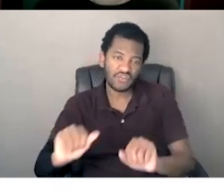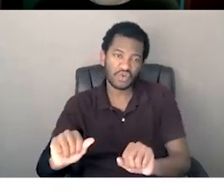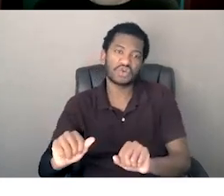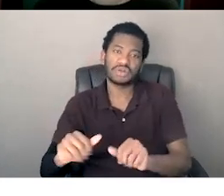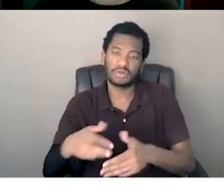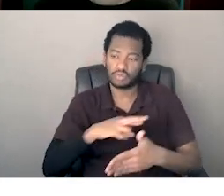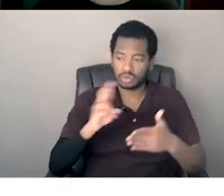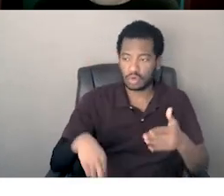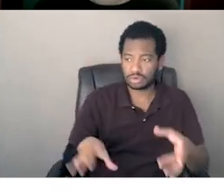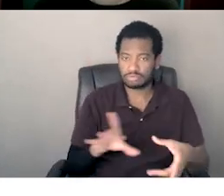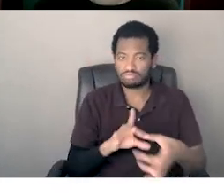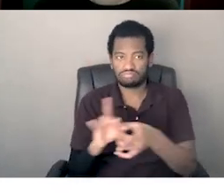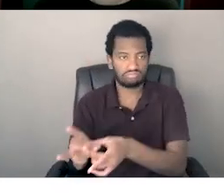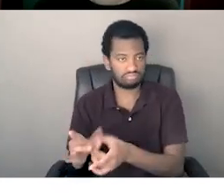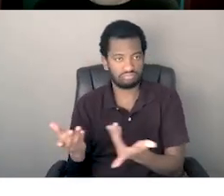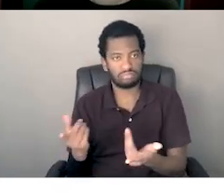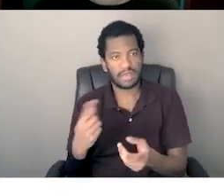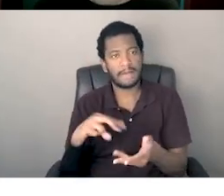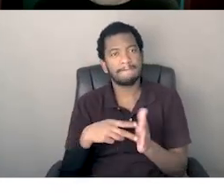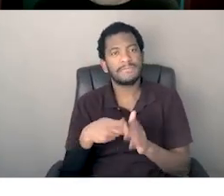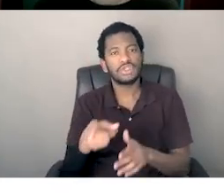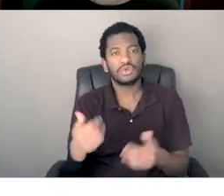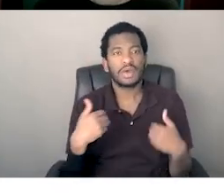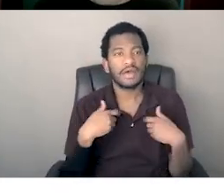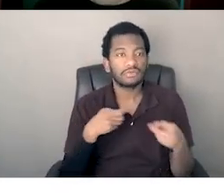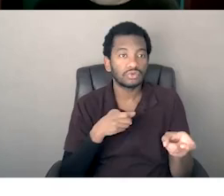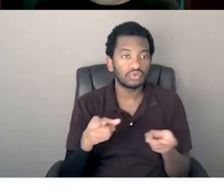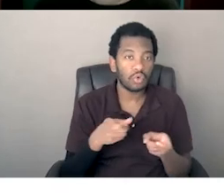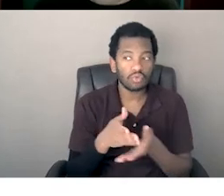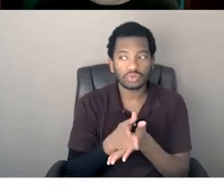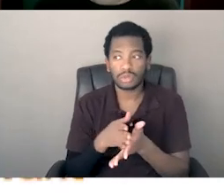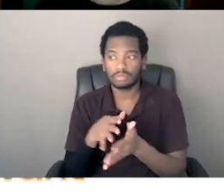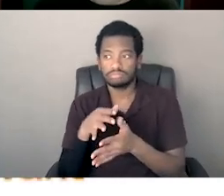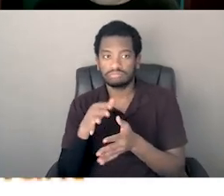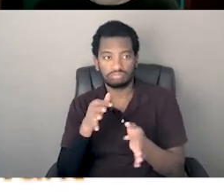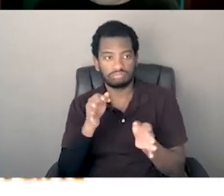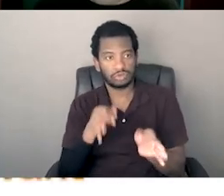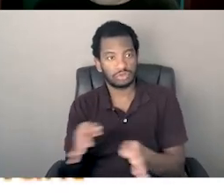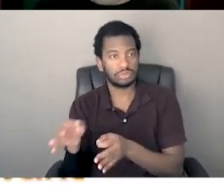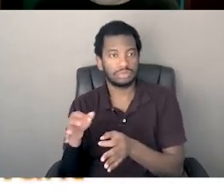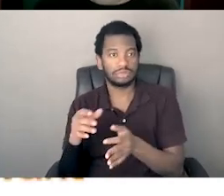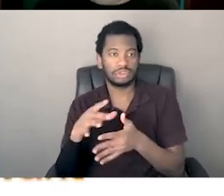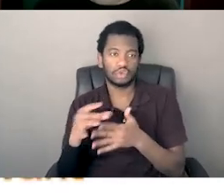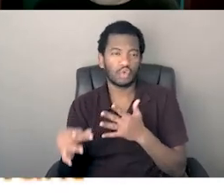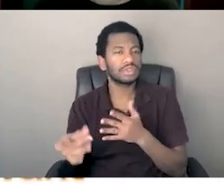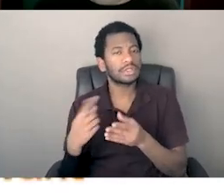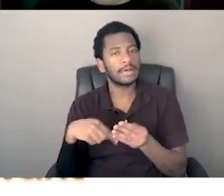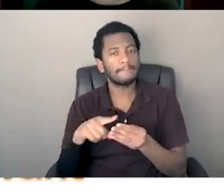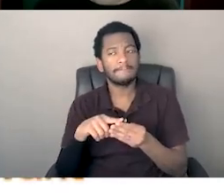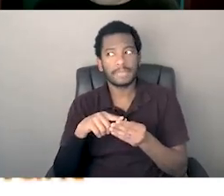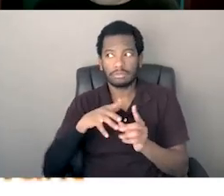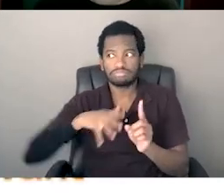some control and choice about what's around you and meaningful access to